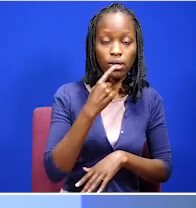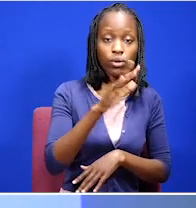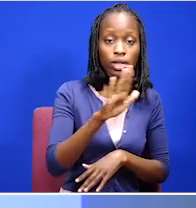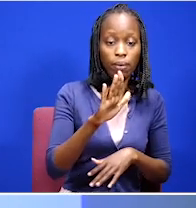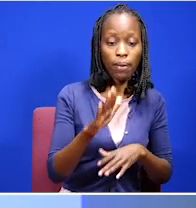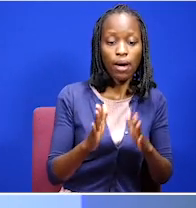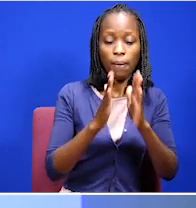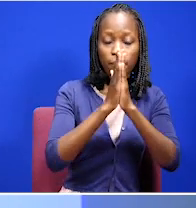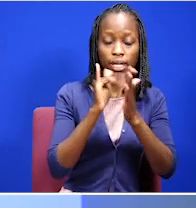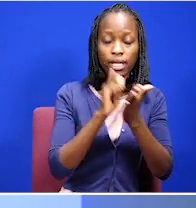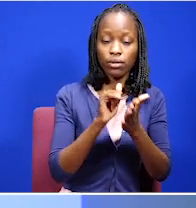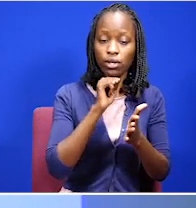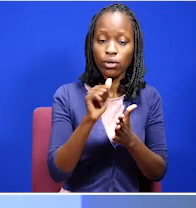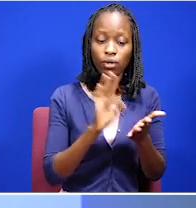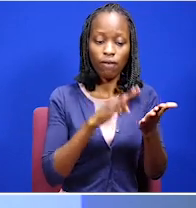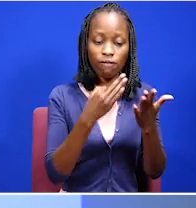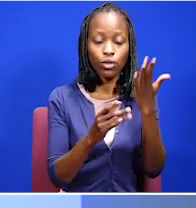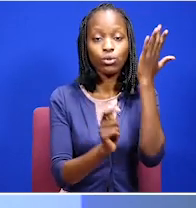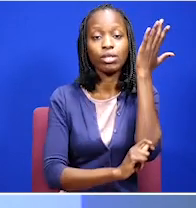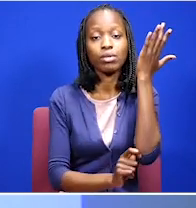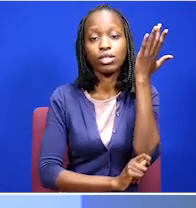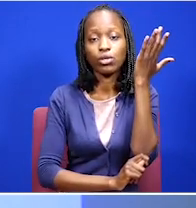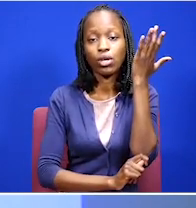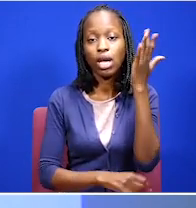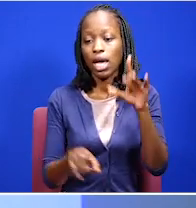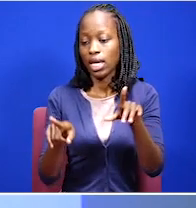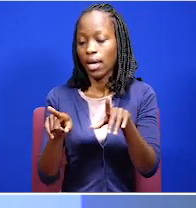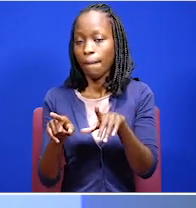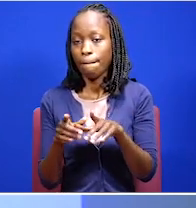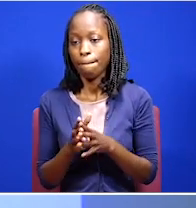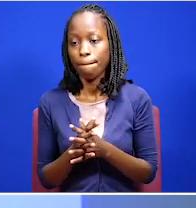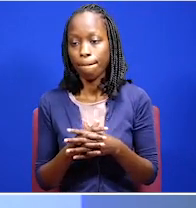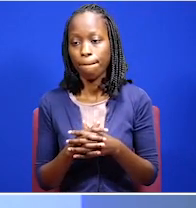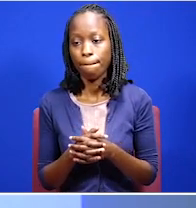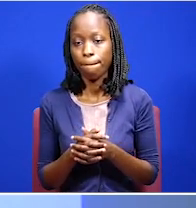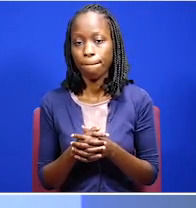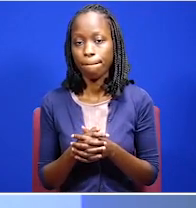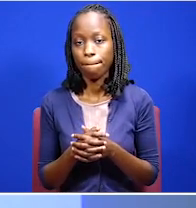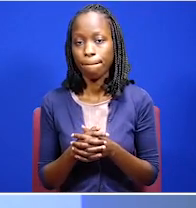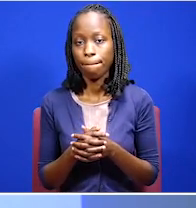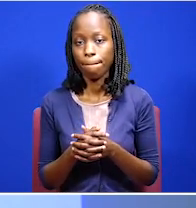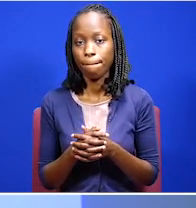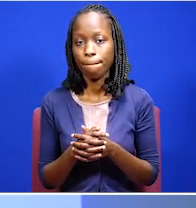he said to them, pray that you may not enter into temptation.